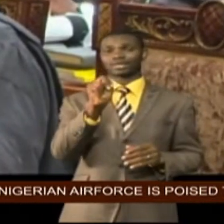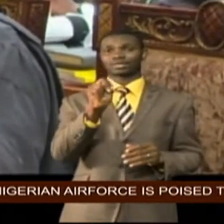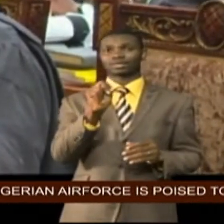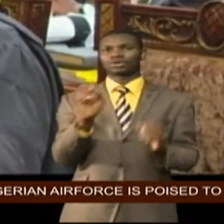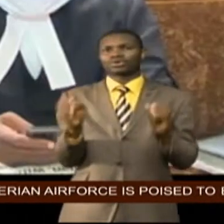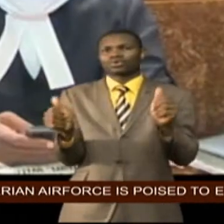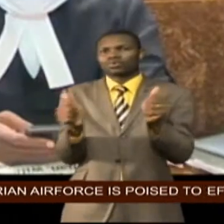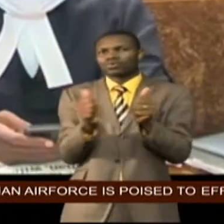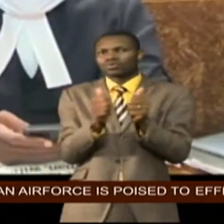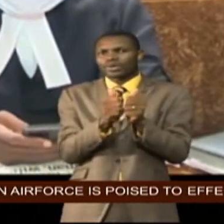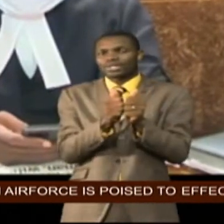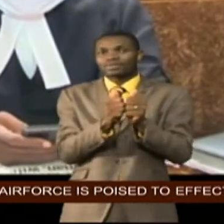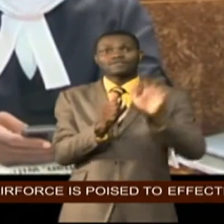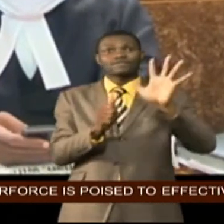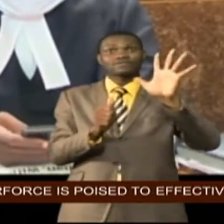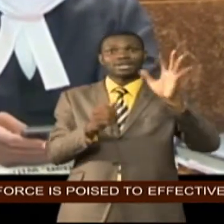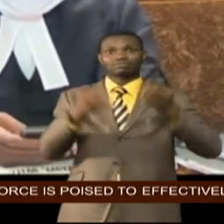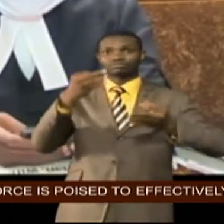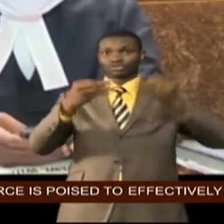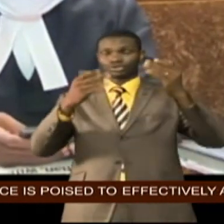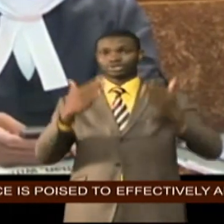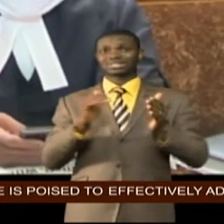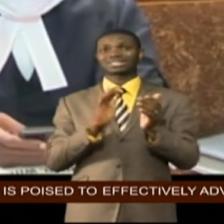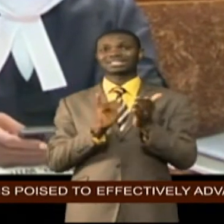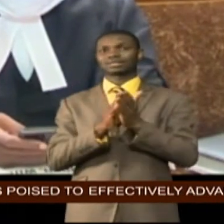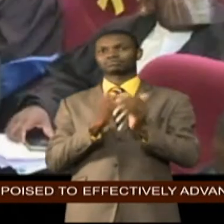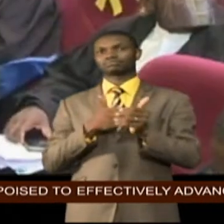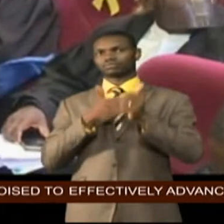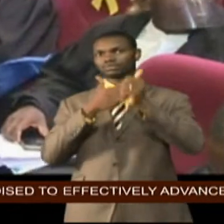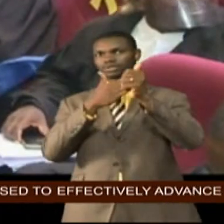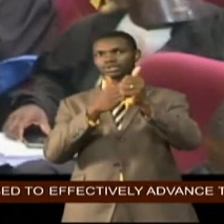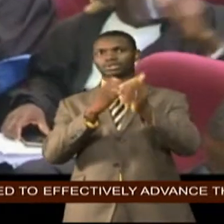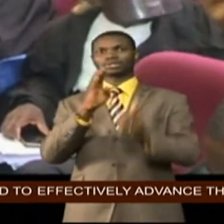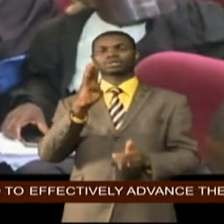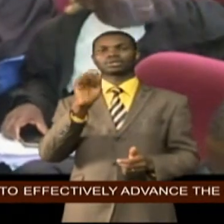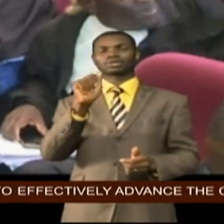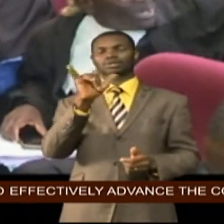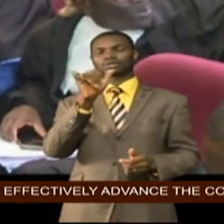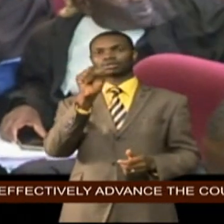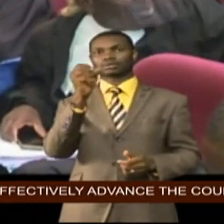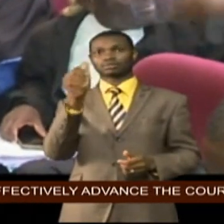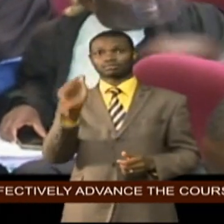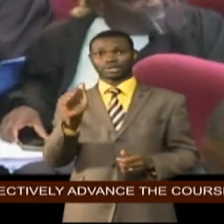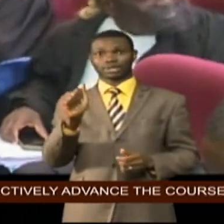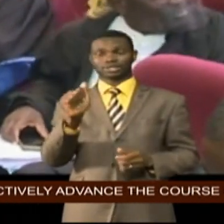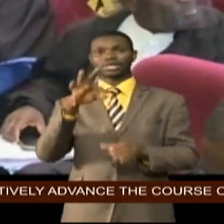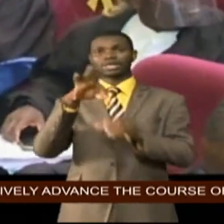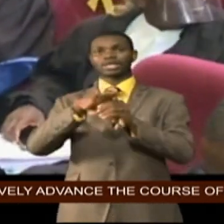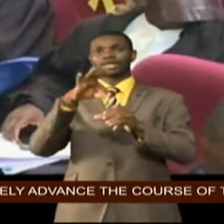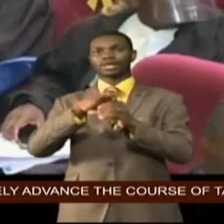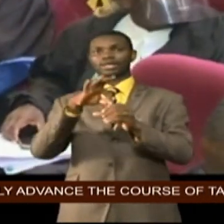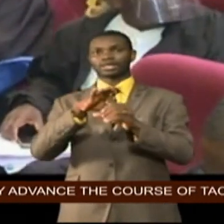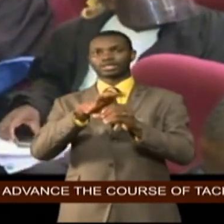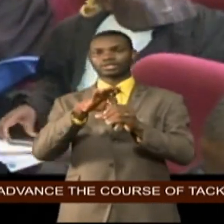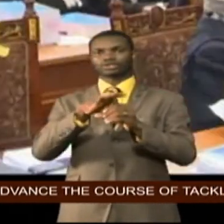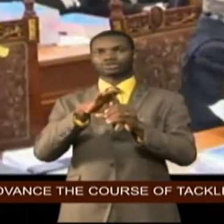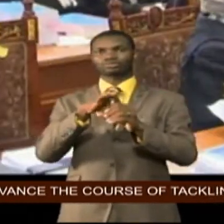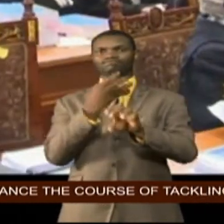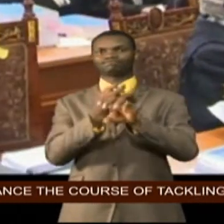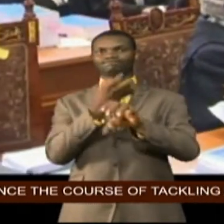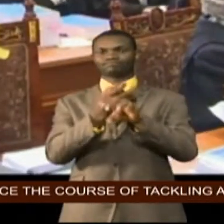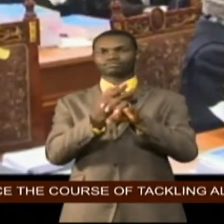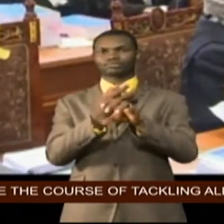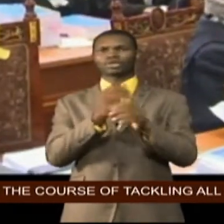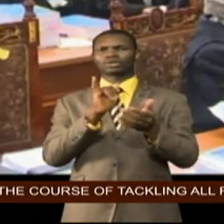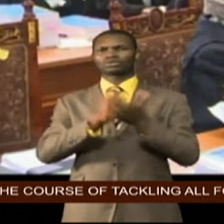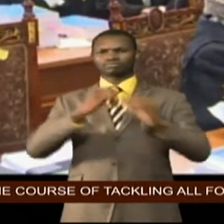allow the appeal and set aside the majority judgment of the Bayelsa State Governorship Election Petition Tribunal. Highlighting some of the points of argument contained in